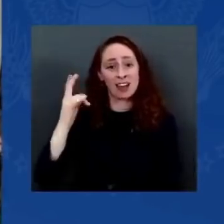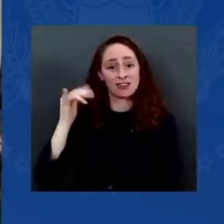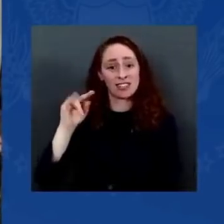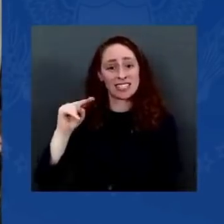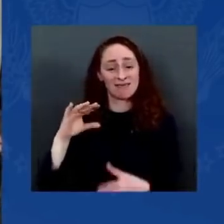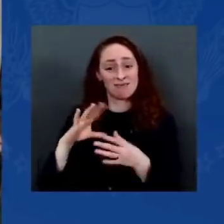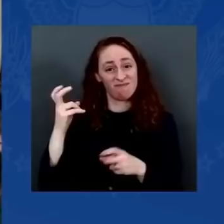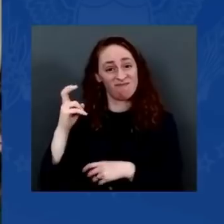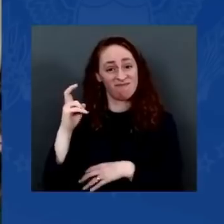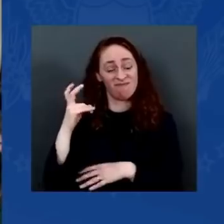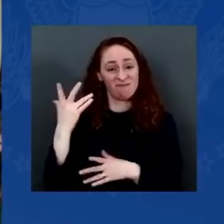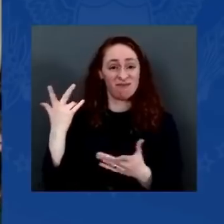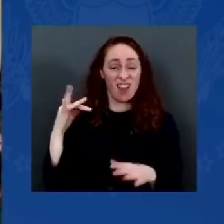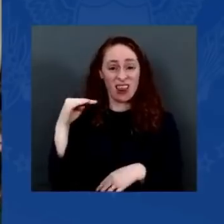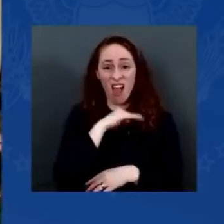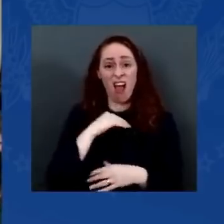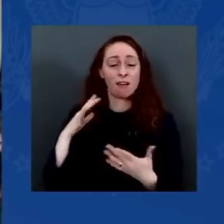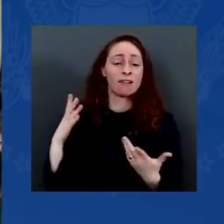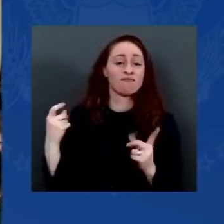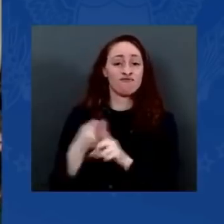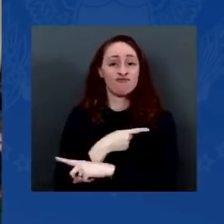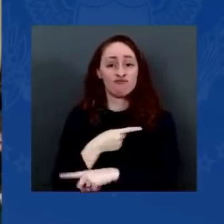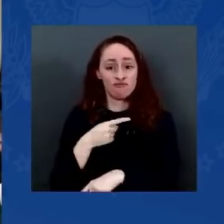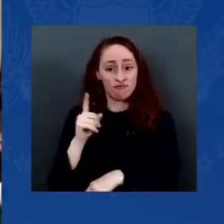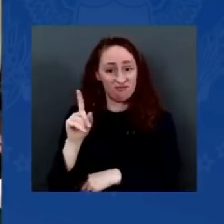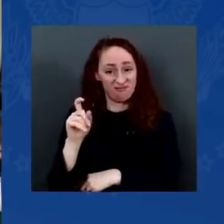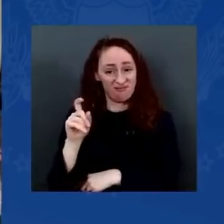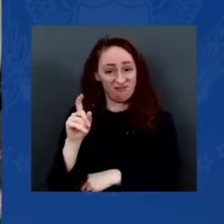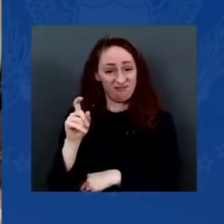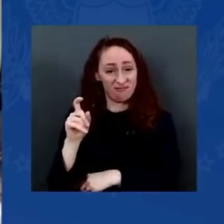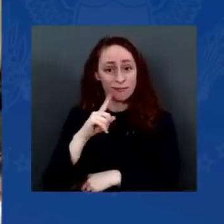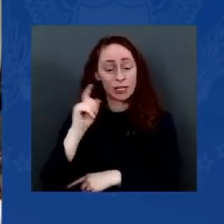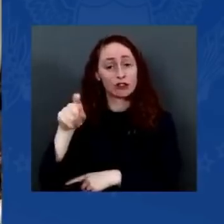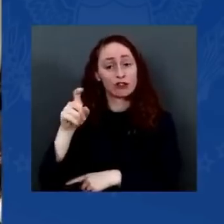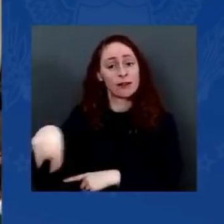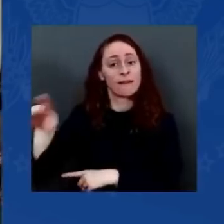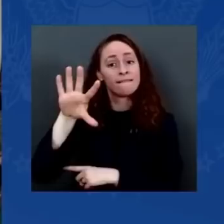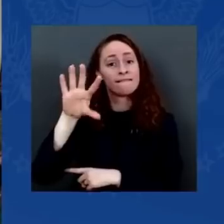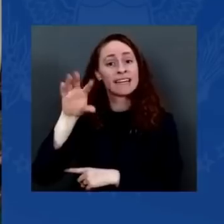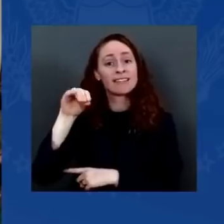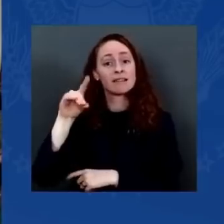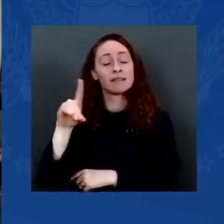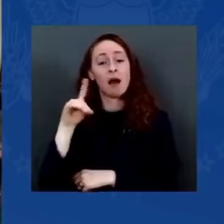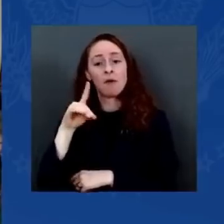all 50 senators were believed to get behind it, all 50 Democratic senators. So did Senator Manchin break his commitment to